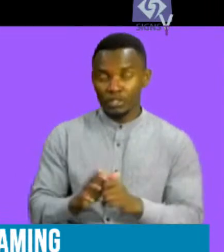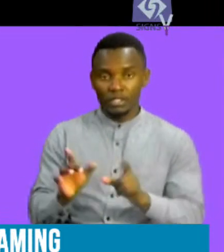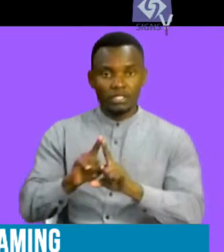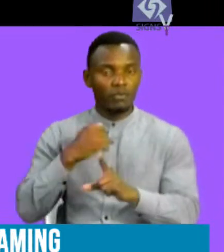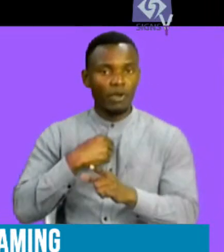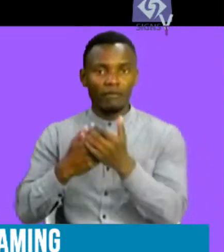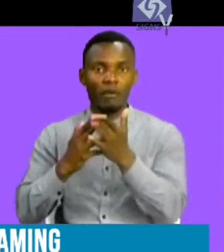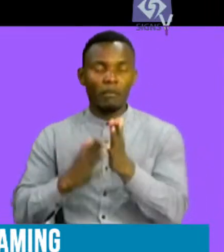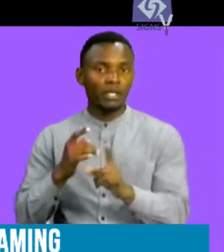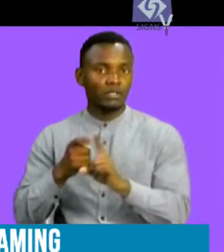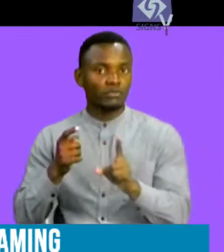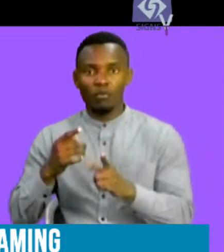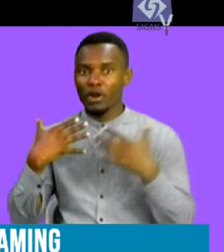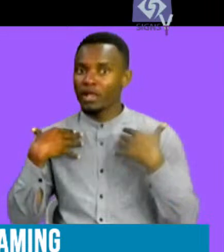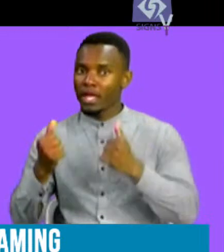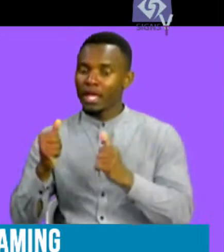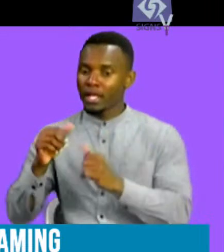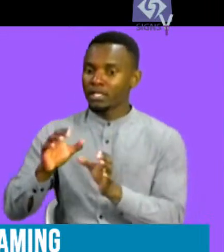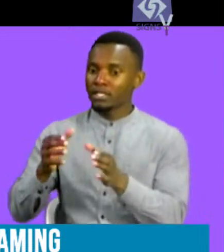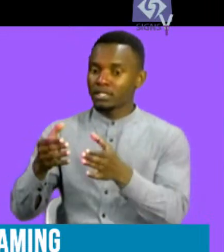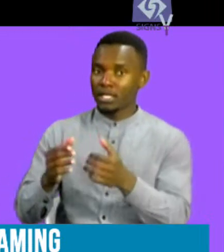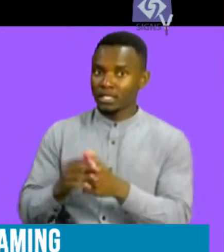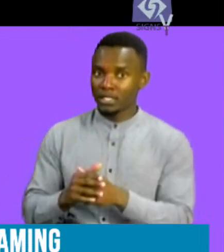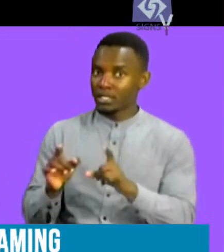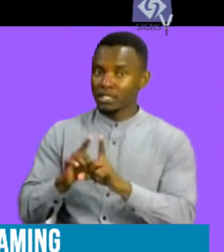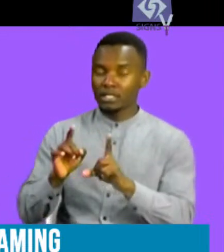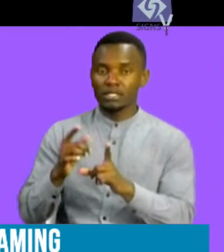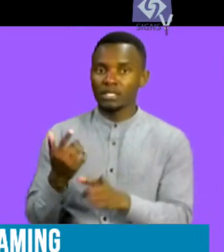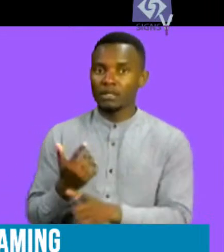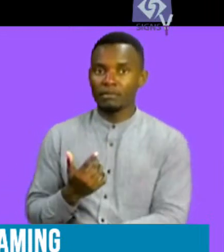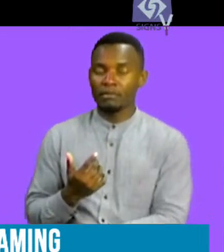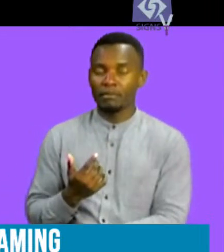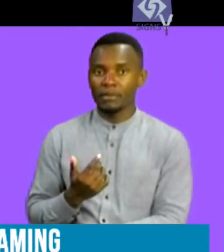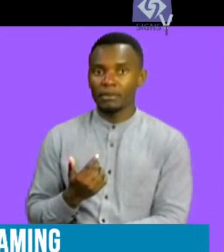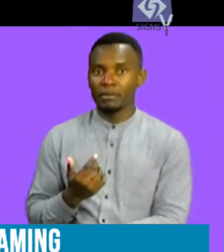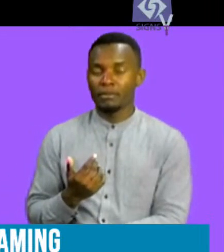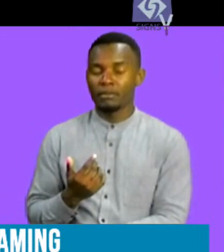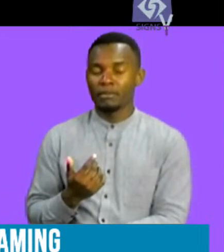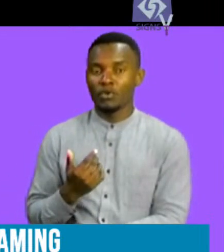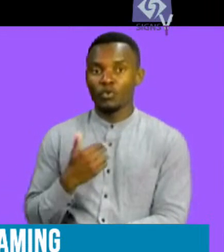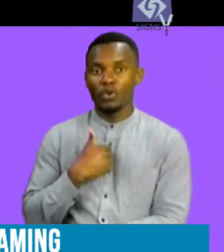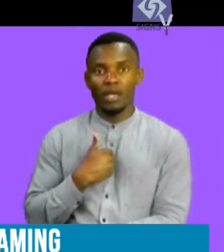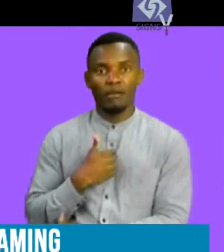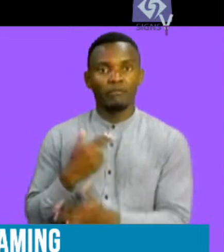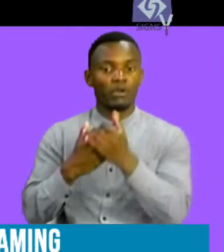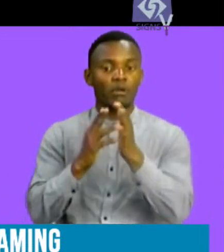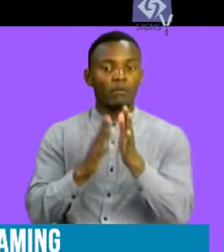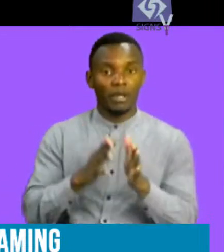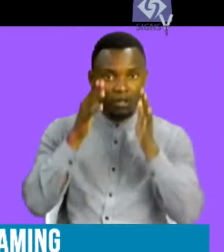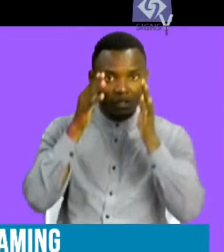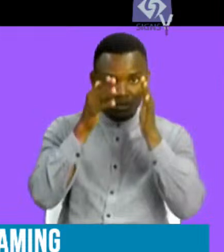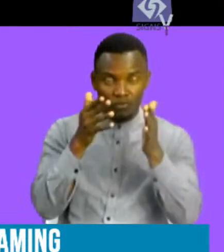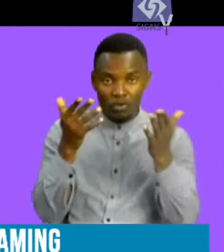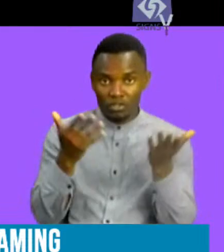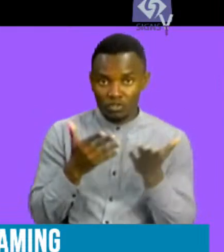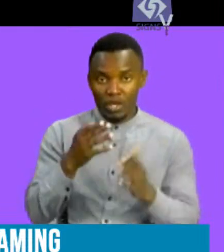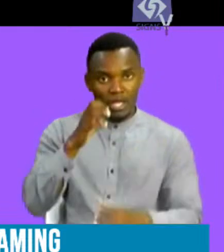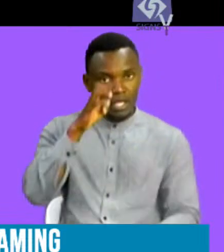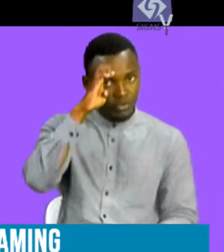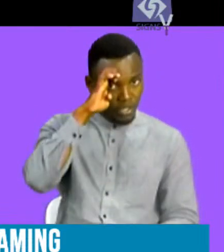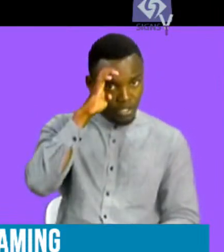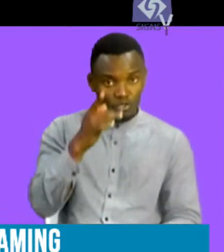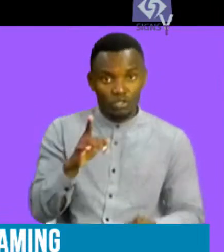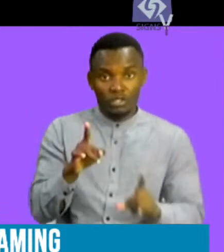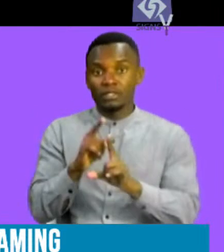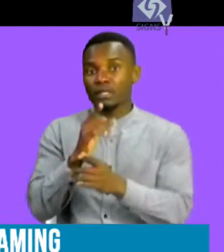sector or department or the health component of the whole disability sector. We have partners who are doing education. We have some who are